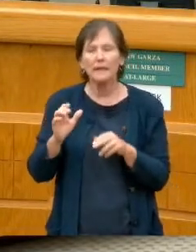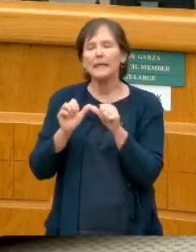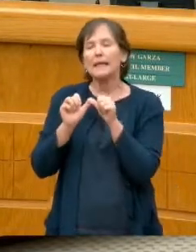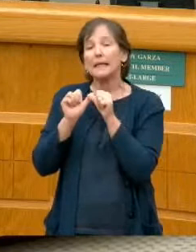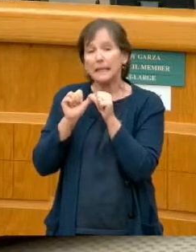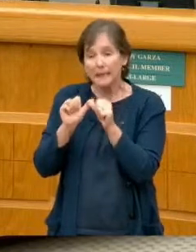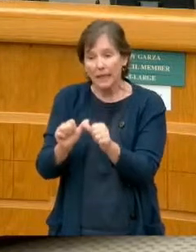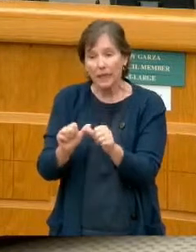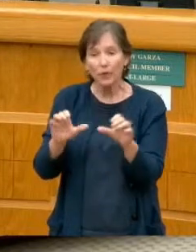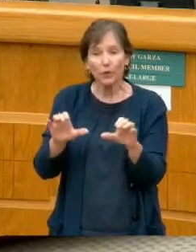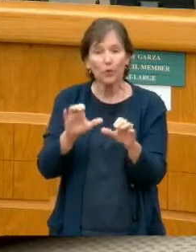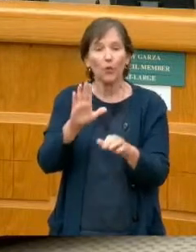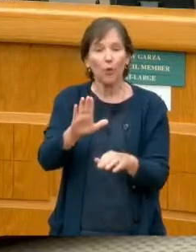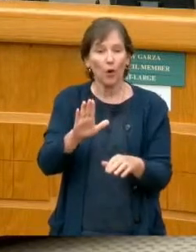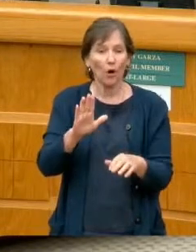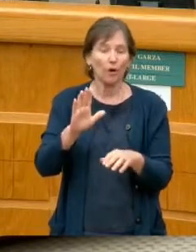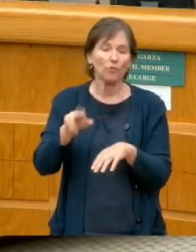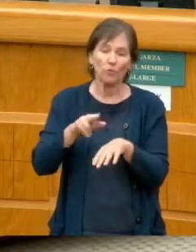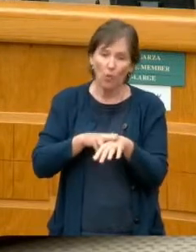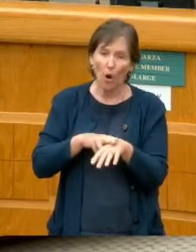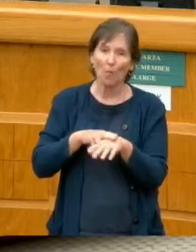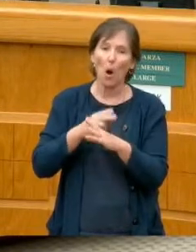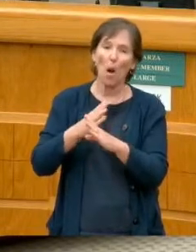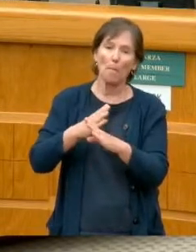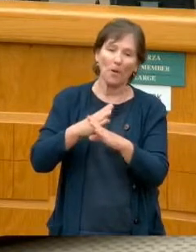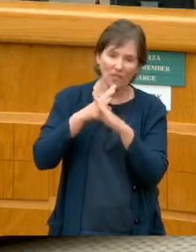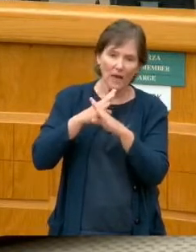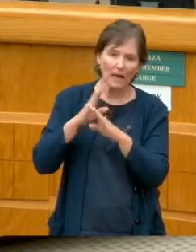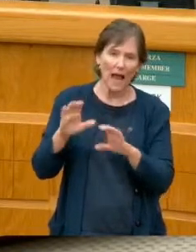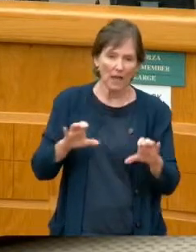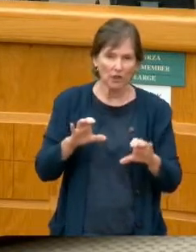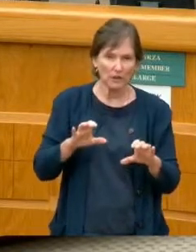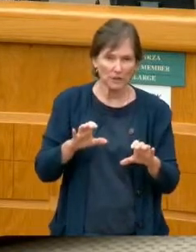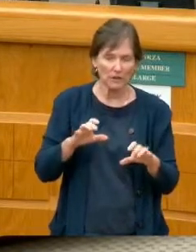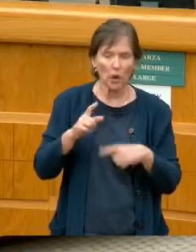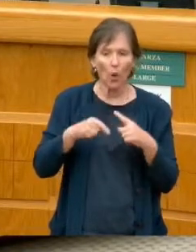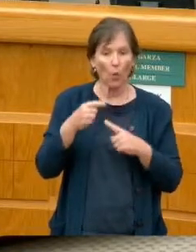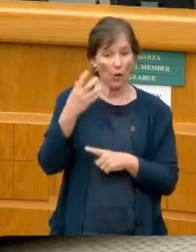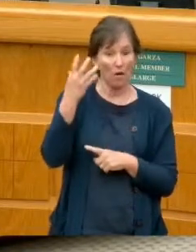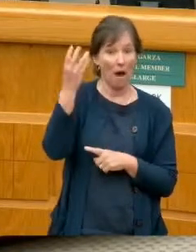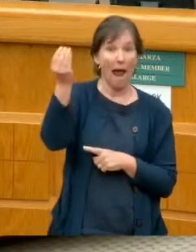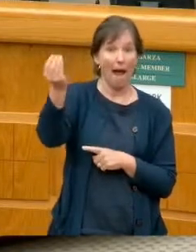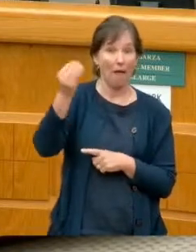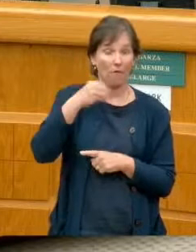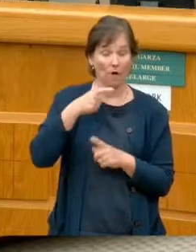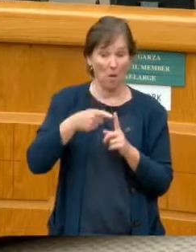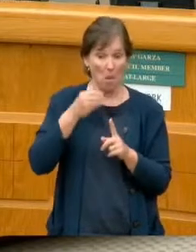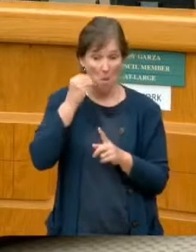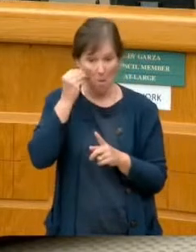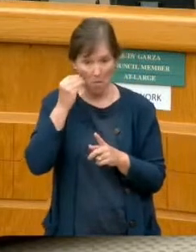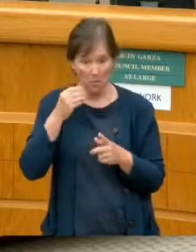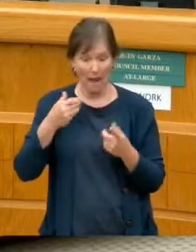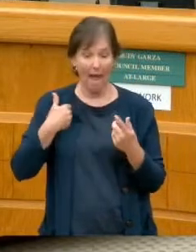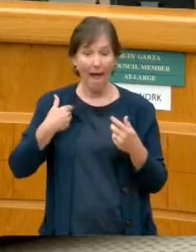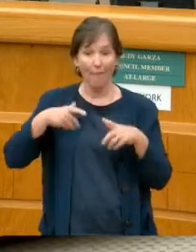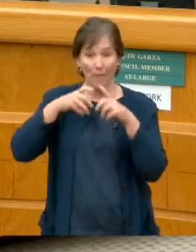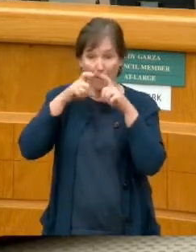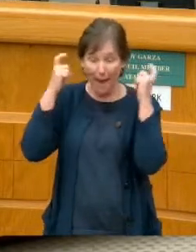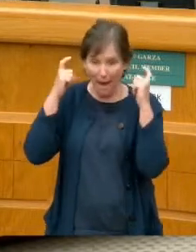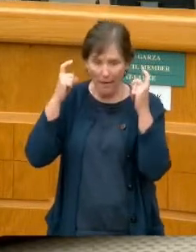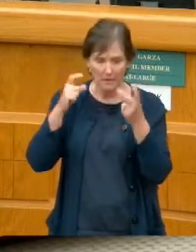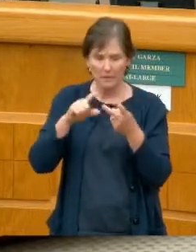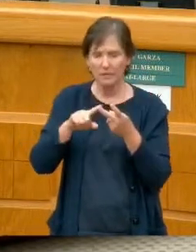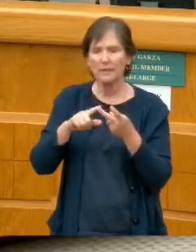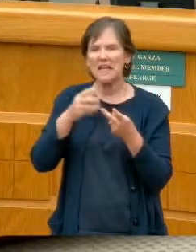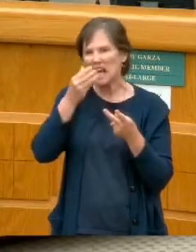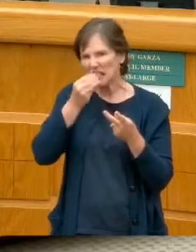everyday preventive actions. Keep these items on hand when venturing out: a mask, tissues,